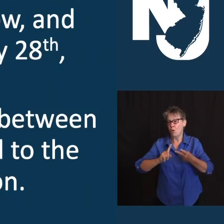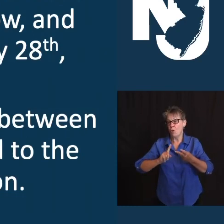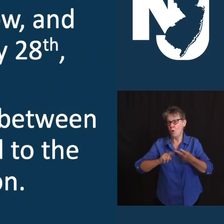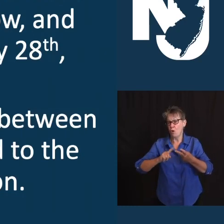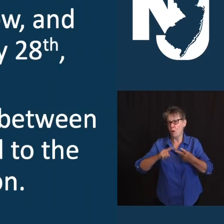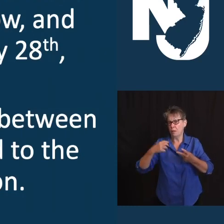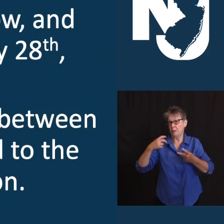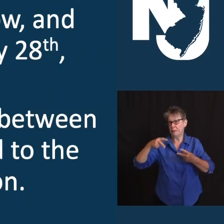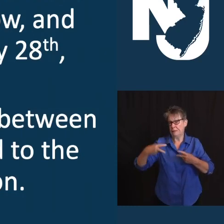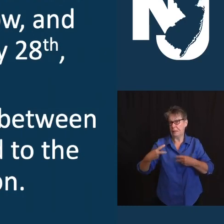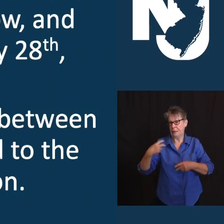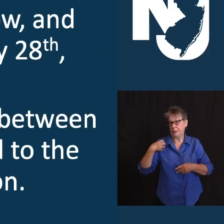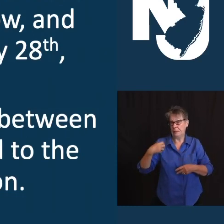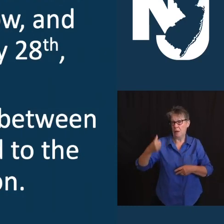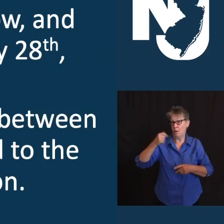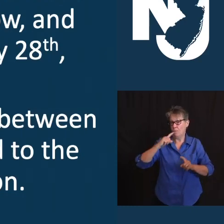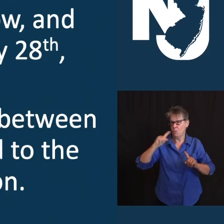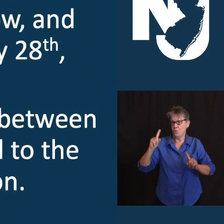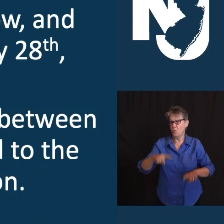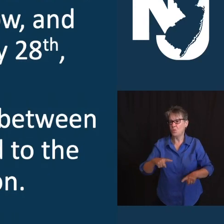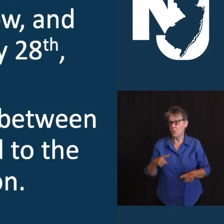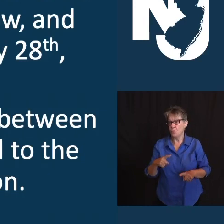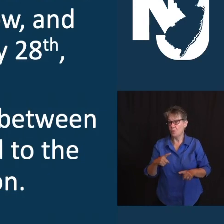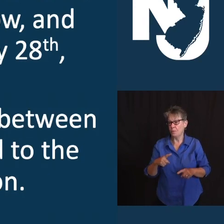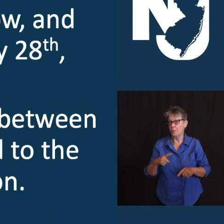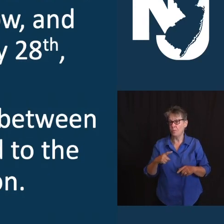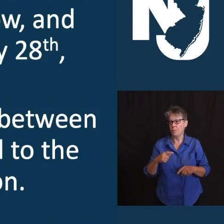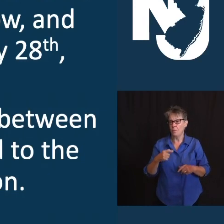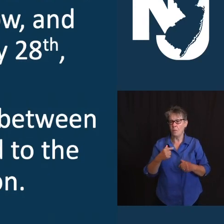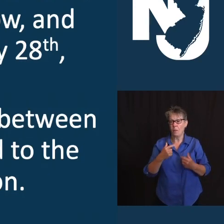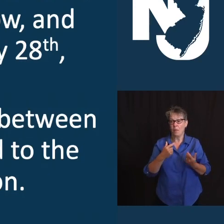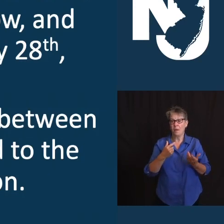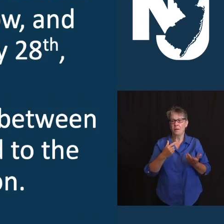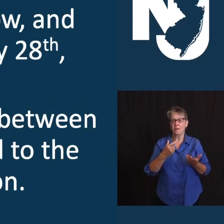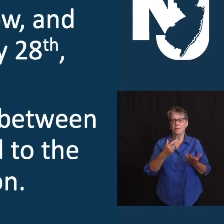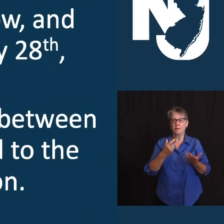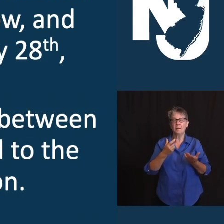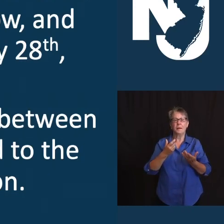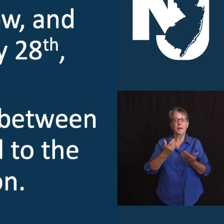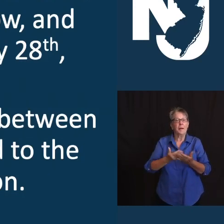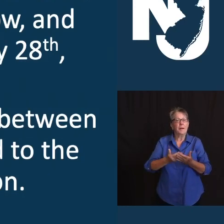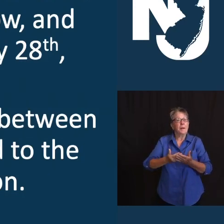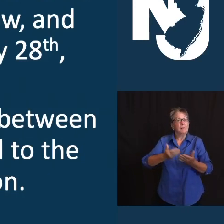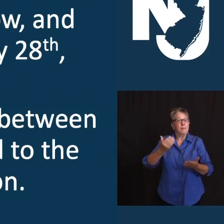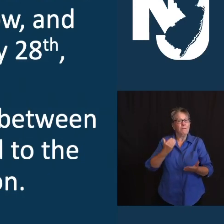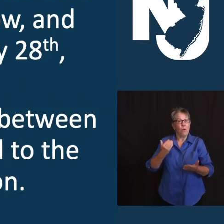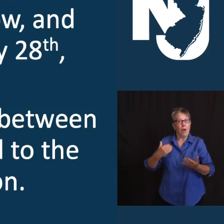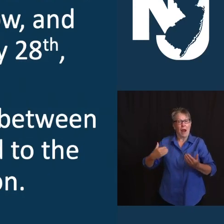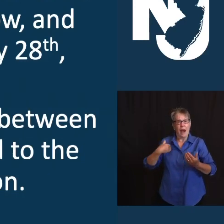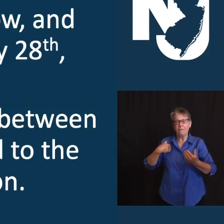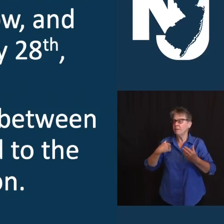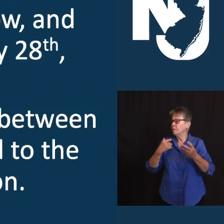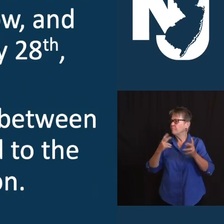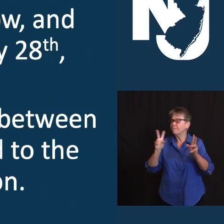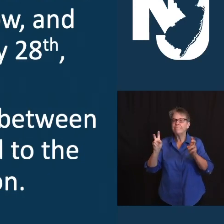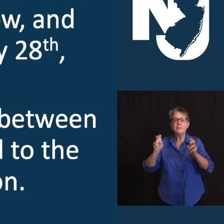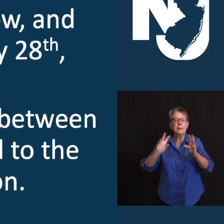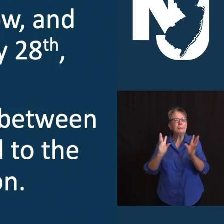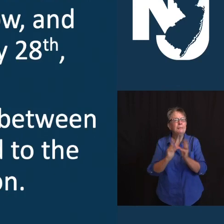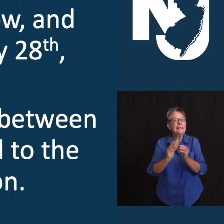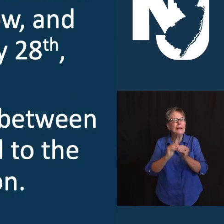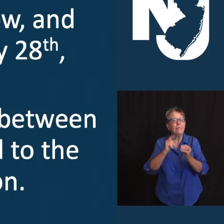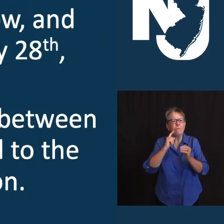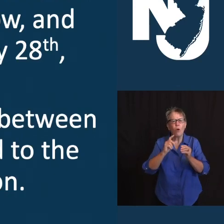meetings either tonight or tomorrow, and allows for them to be held after the certification of last week's primary